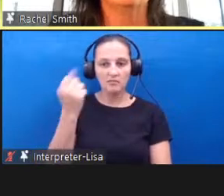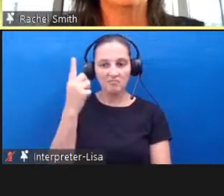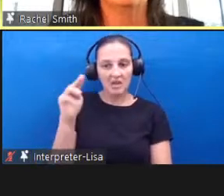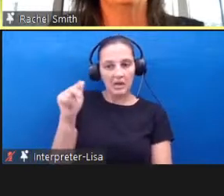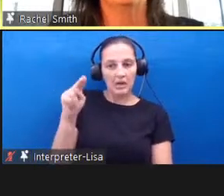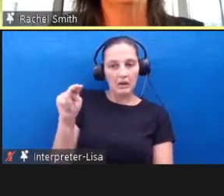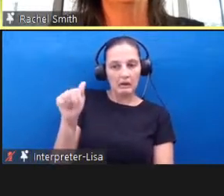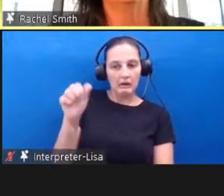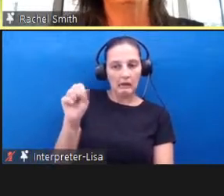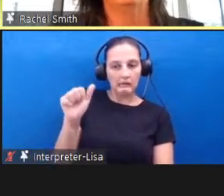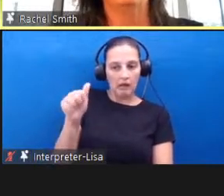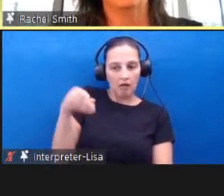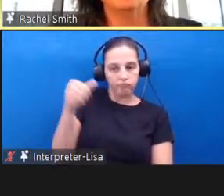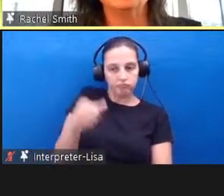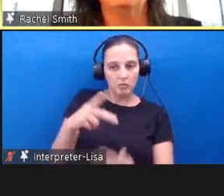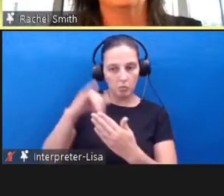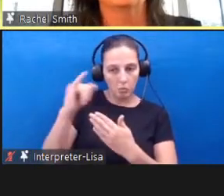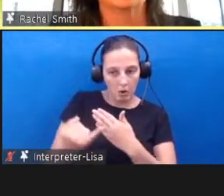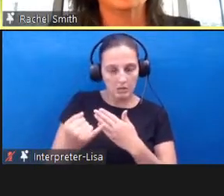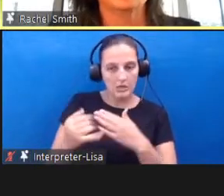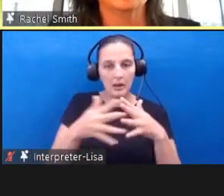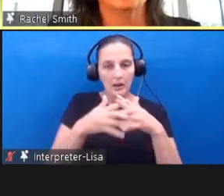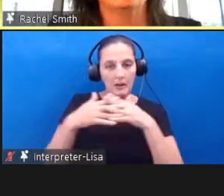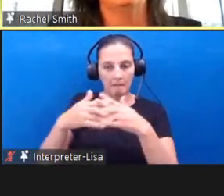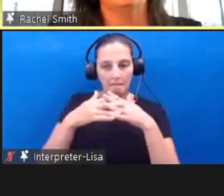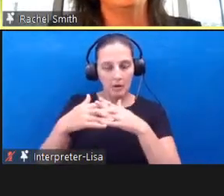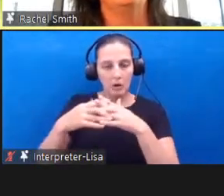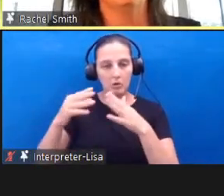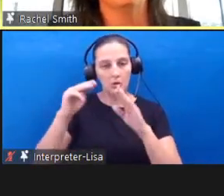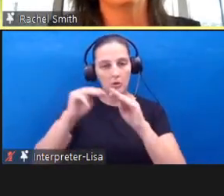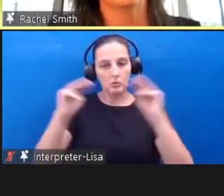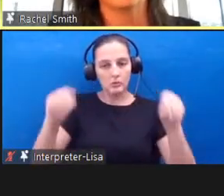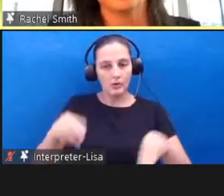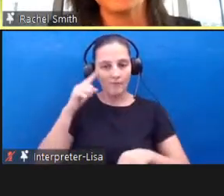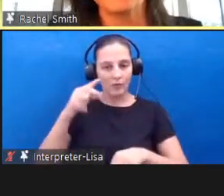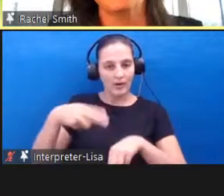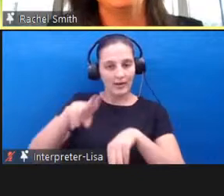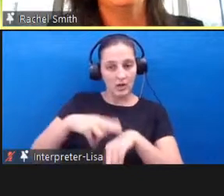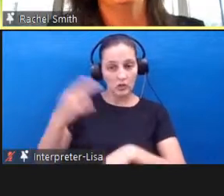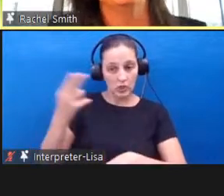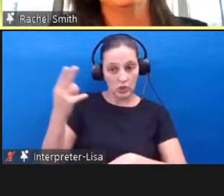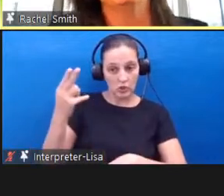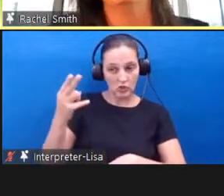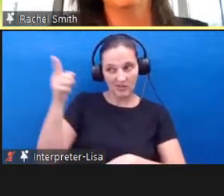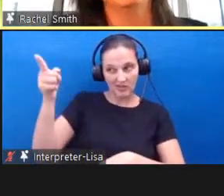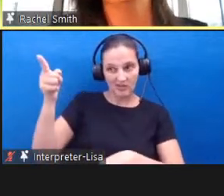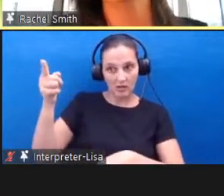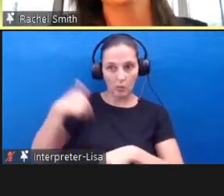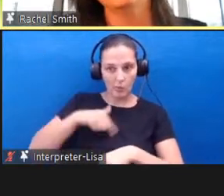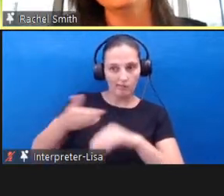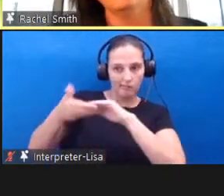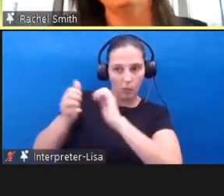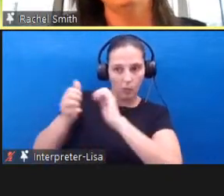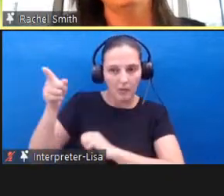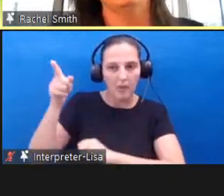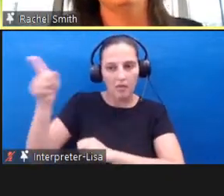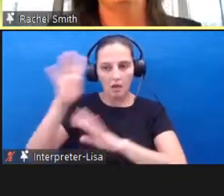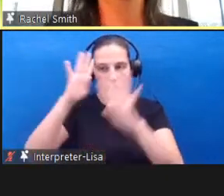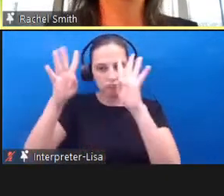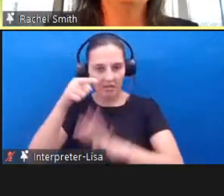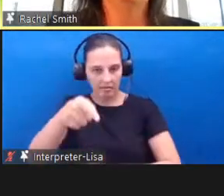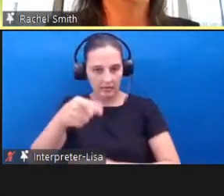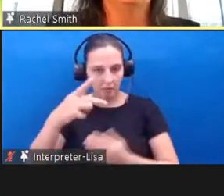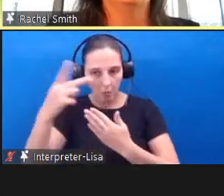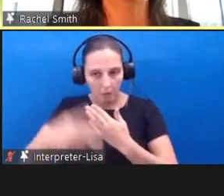project that's led by the American Museum of Natural History, and we are partners with them. So we create programs and content and